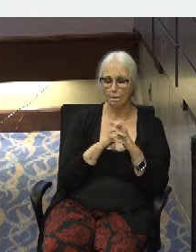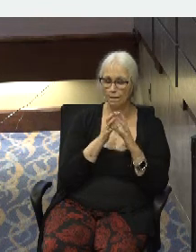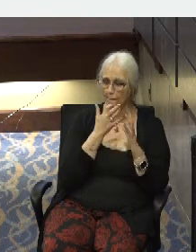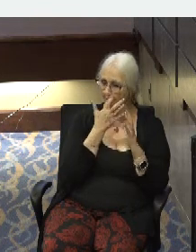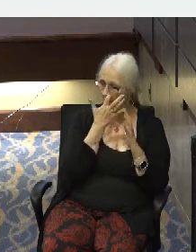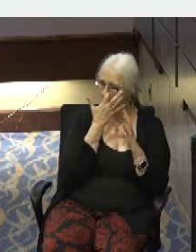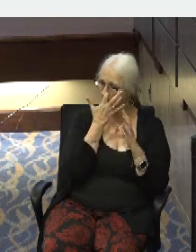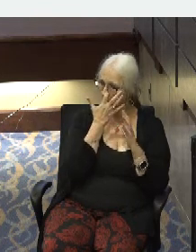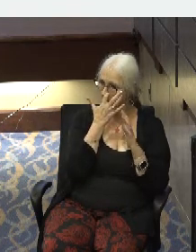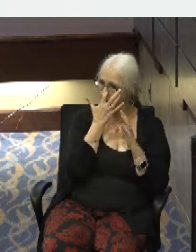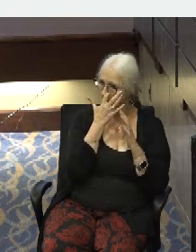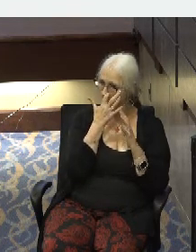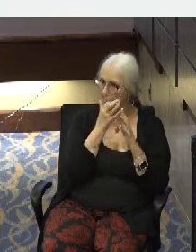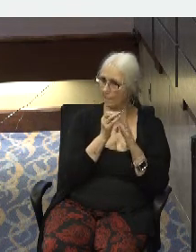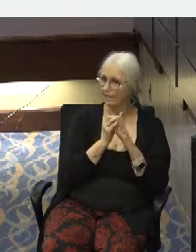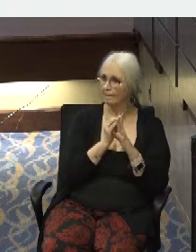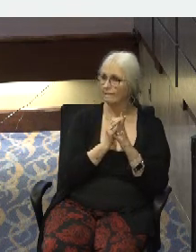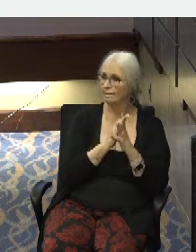So for clarity,